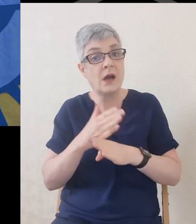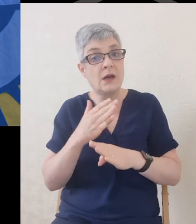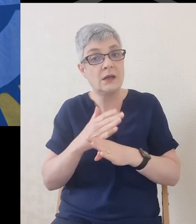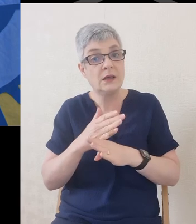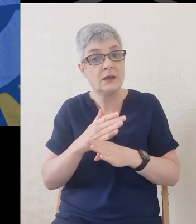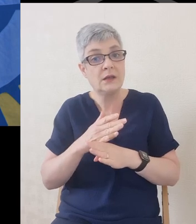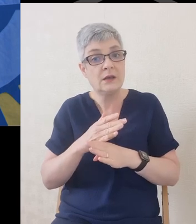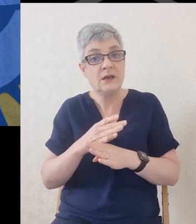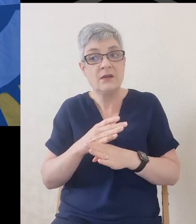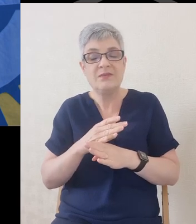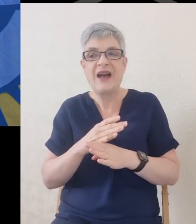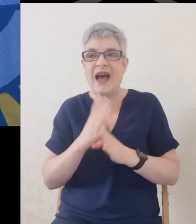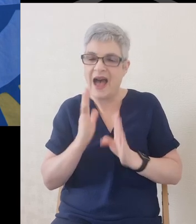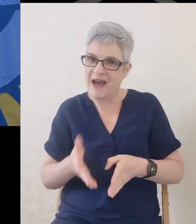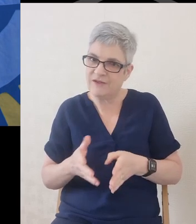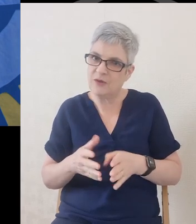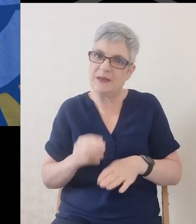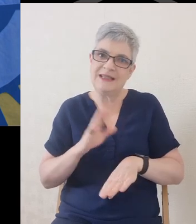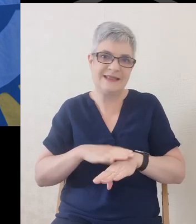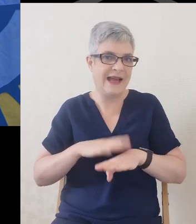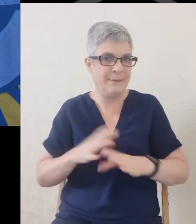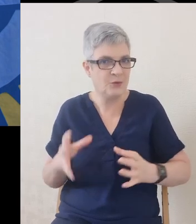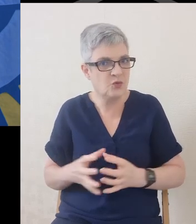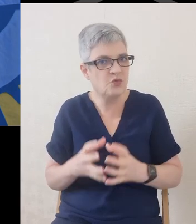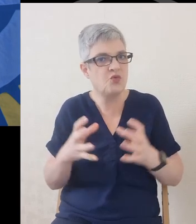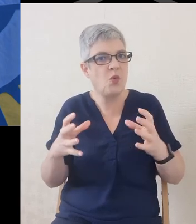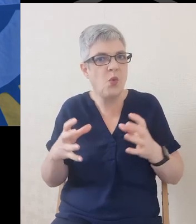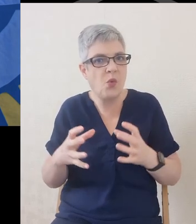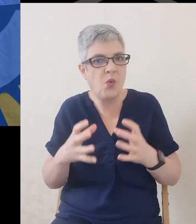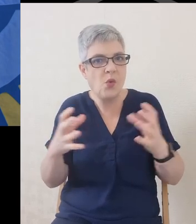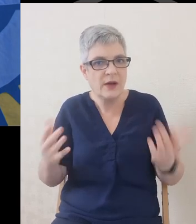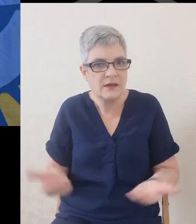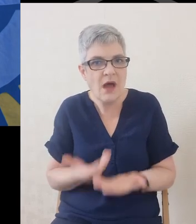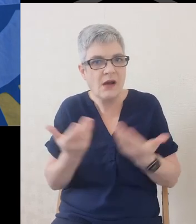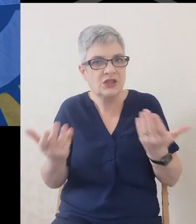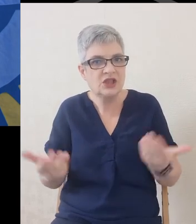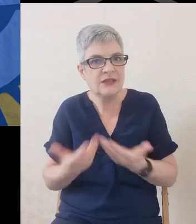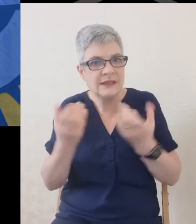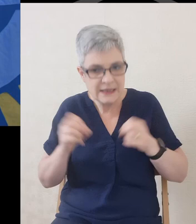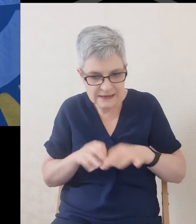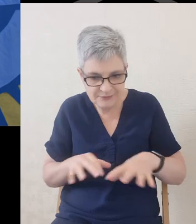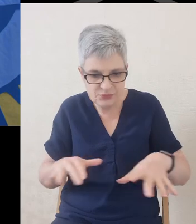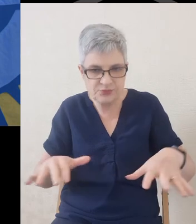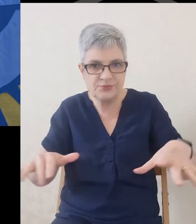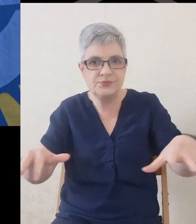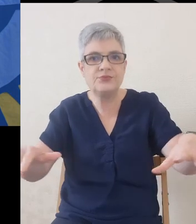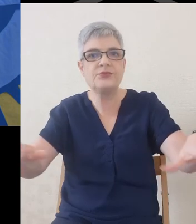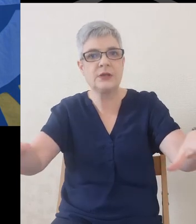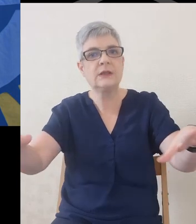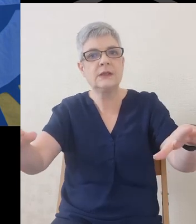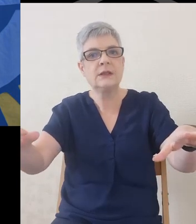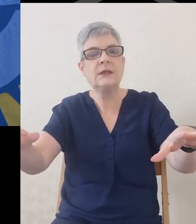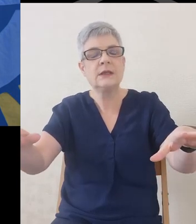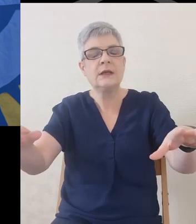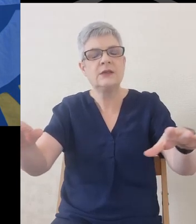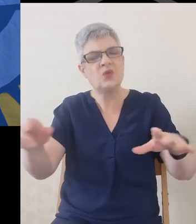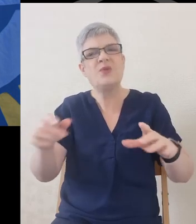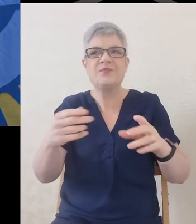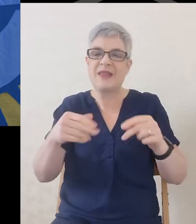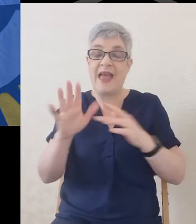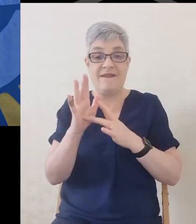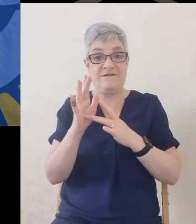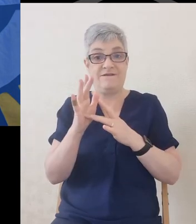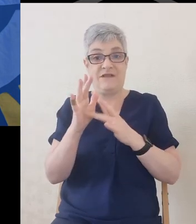was going to be given time to grow, to be nurtured, to spread throughout the earth. Clearly, if they were going to be